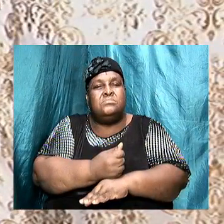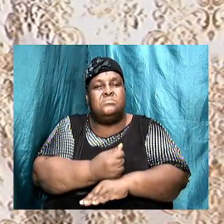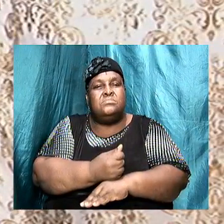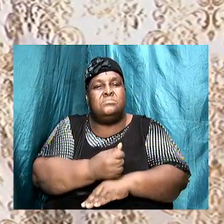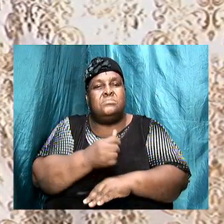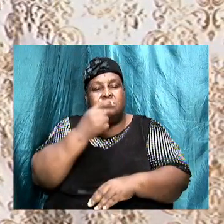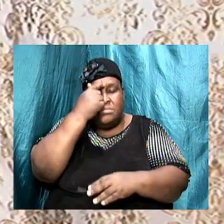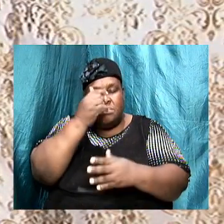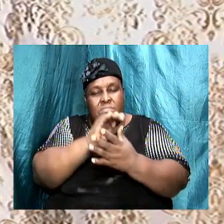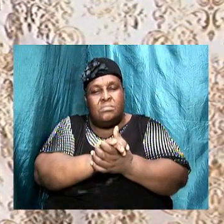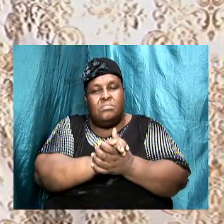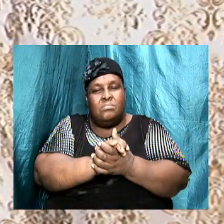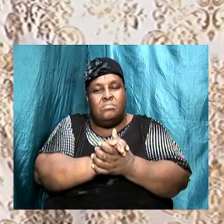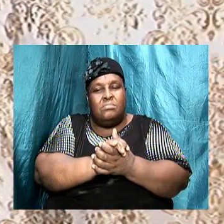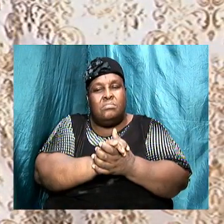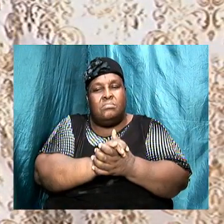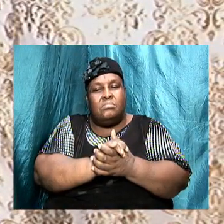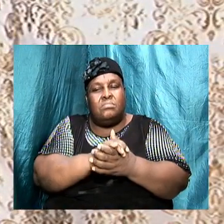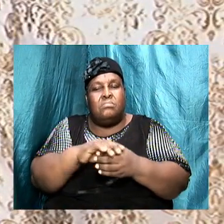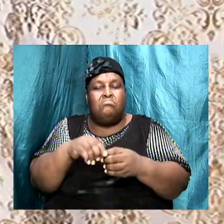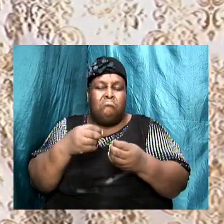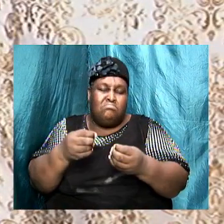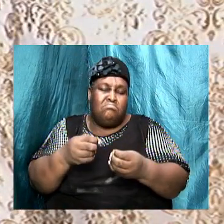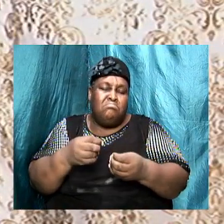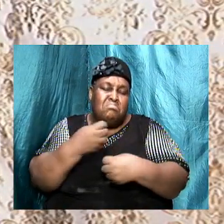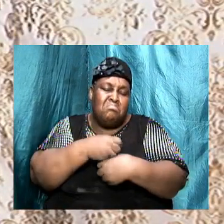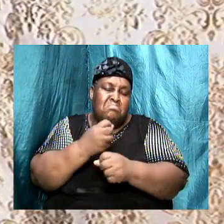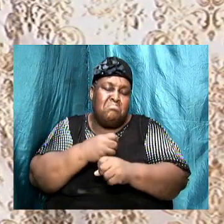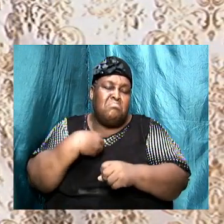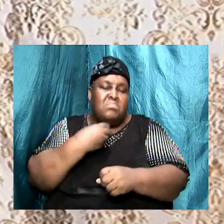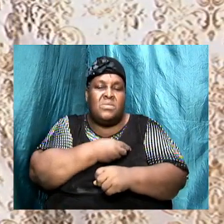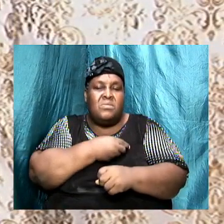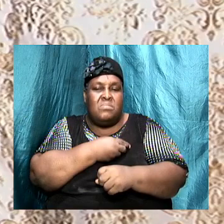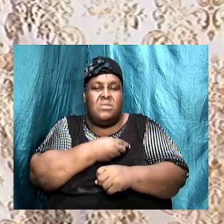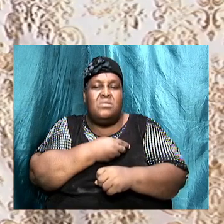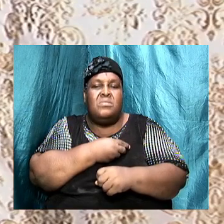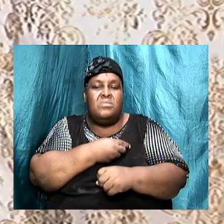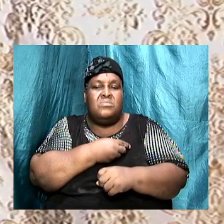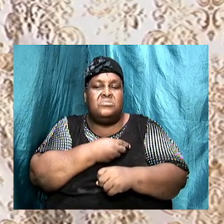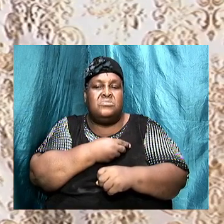that belief will prompt us to take action.